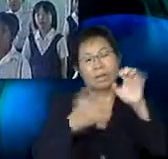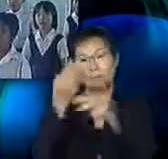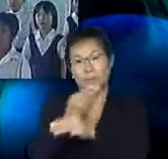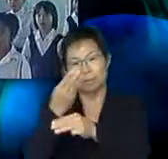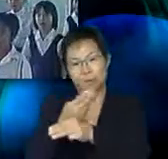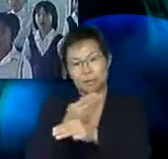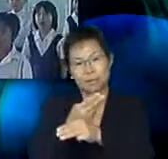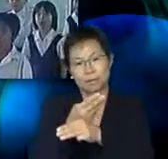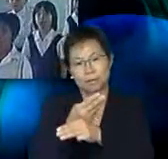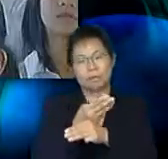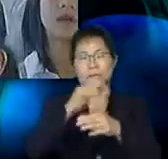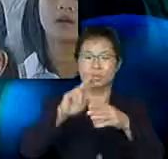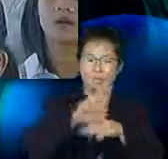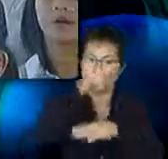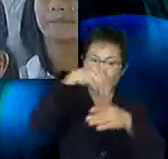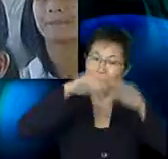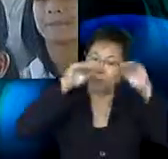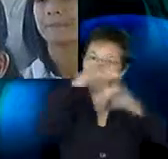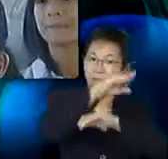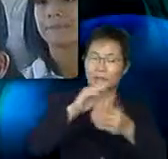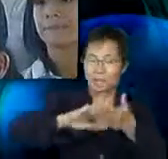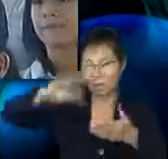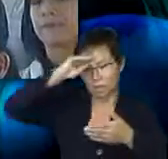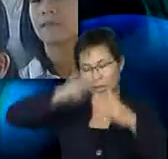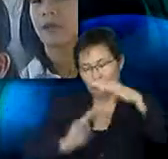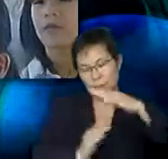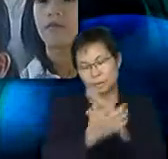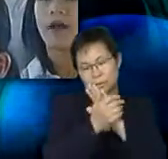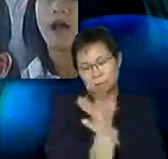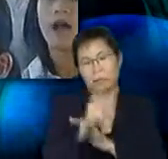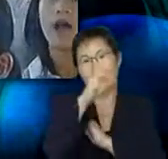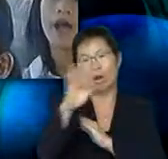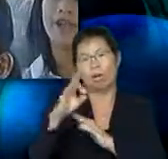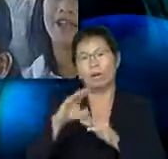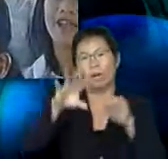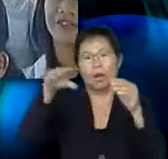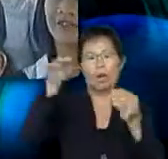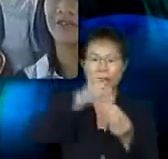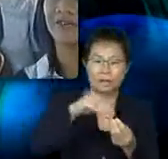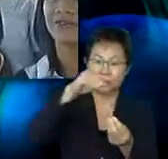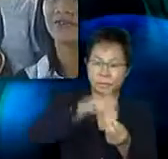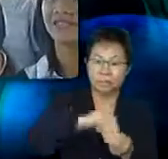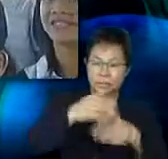is being used in the teaching and learning the basic skills of the addition process.